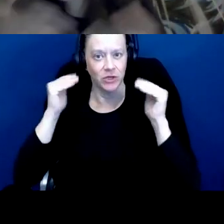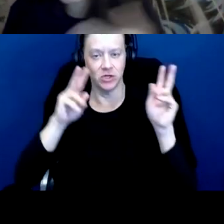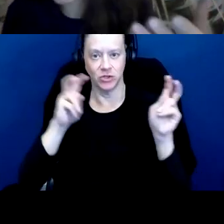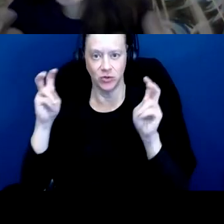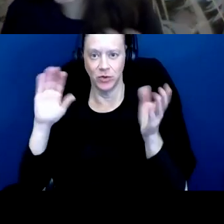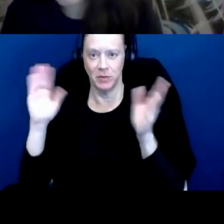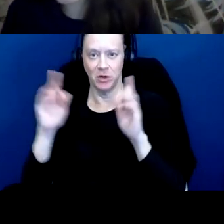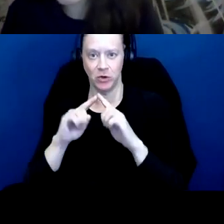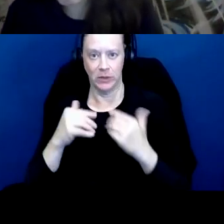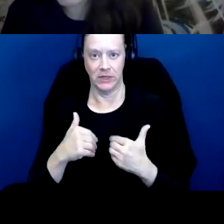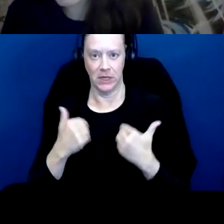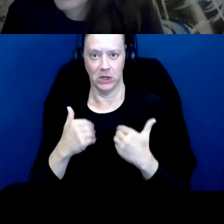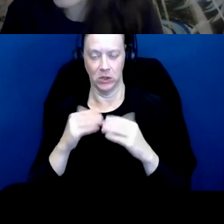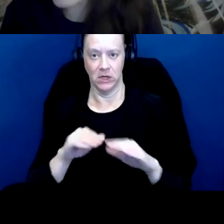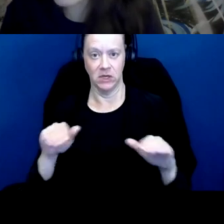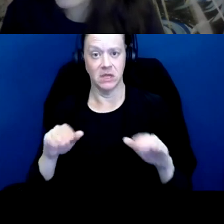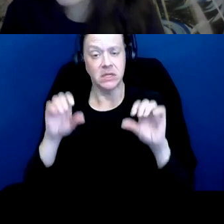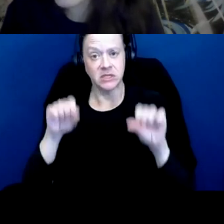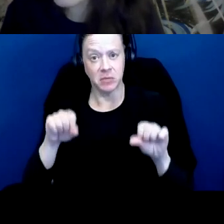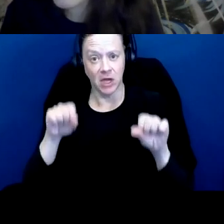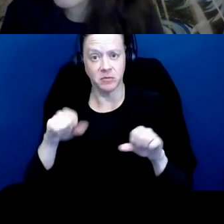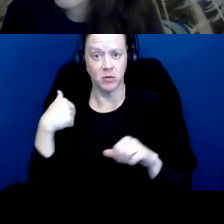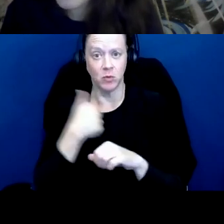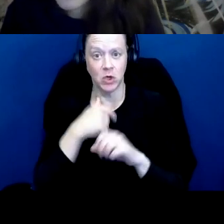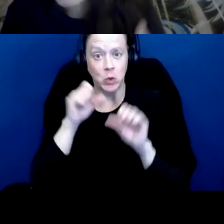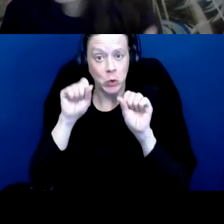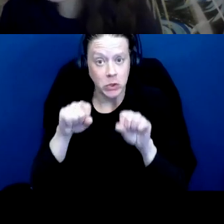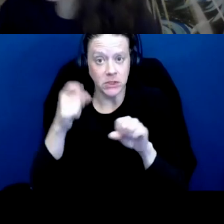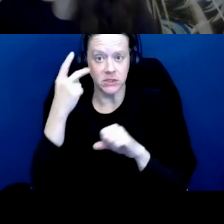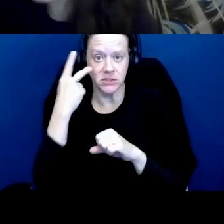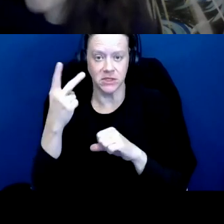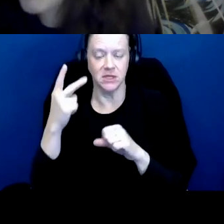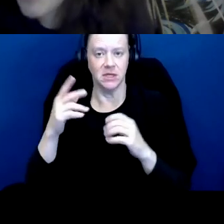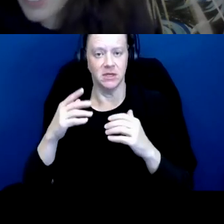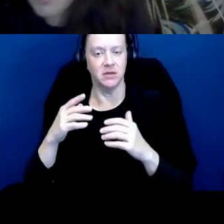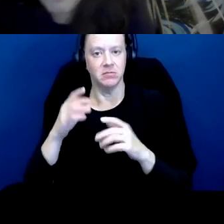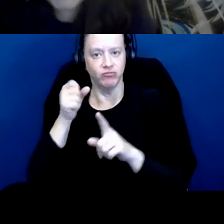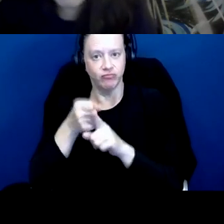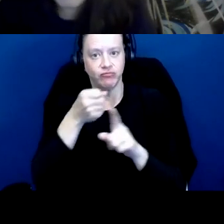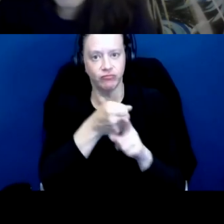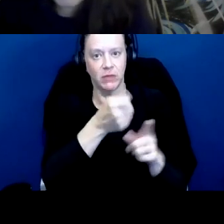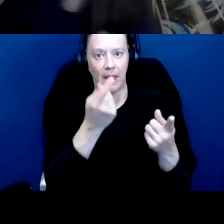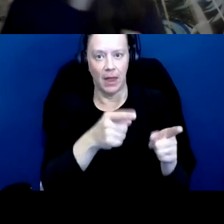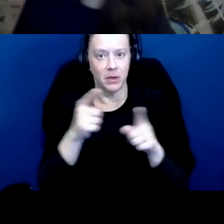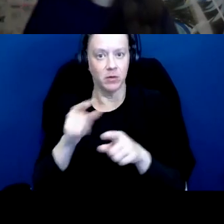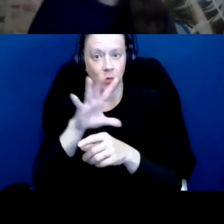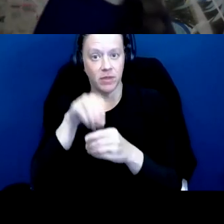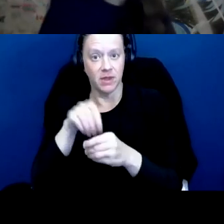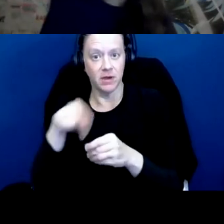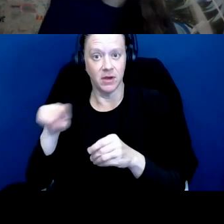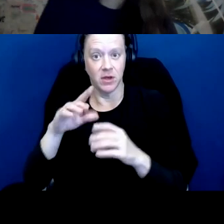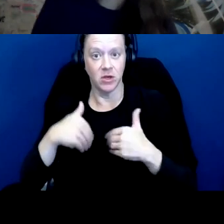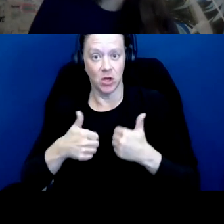we will see a few cases of myocarditis in the younger kids too. It just seems even more rare. But Noemi,